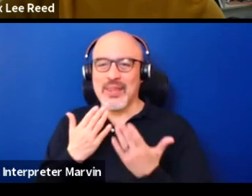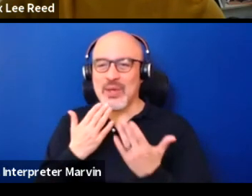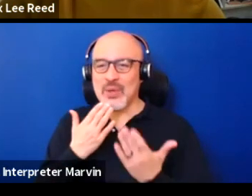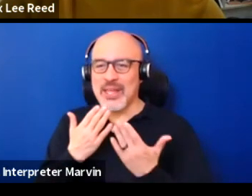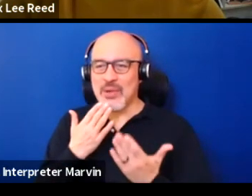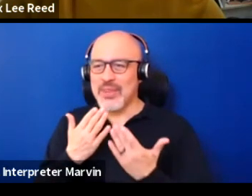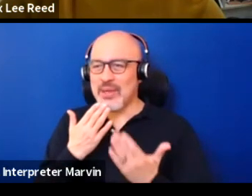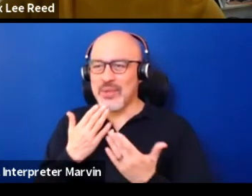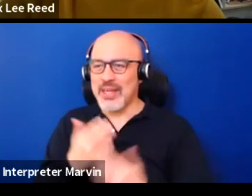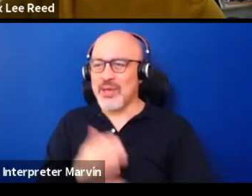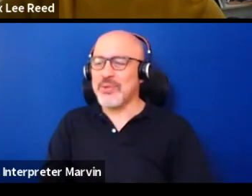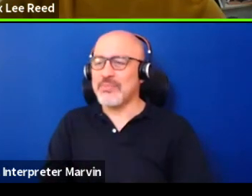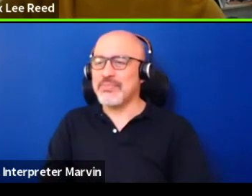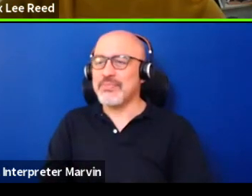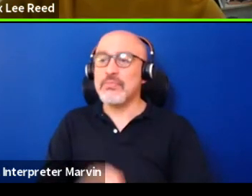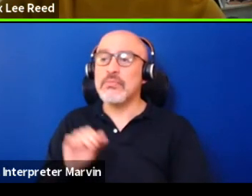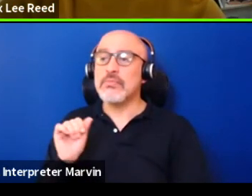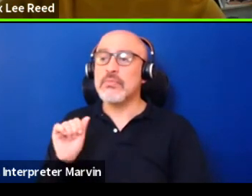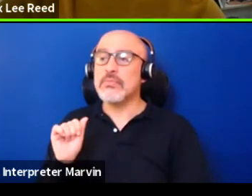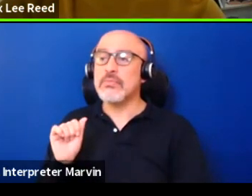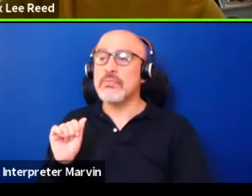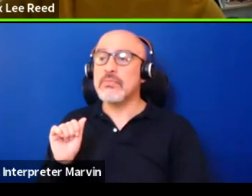Thank you, Nebra. Thank you. I just want to,